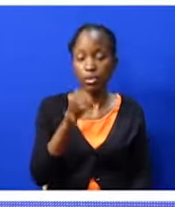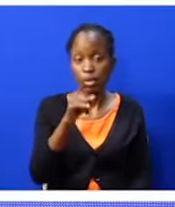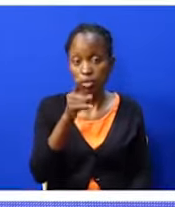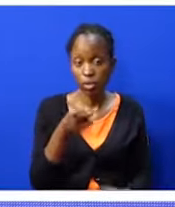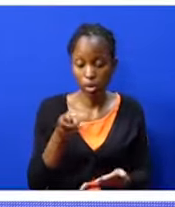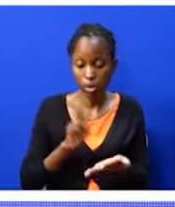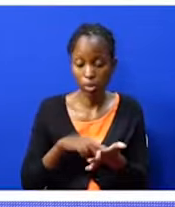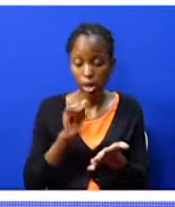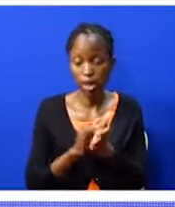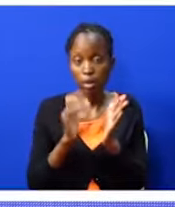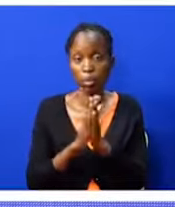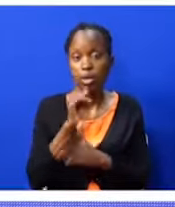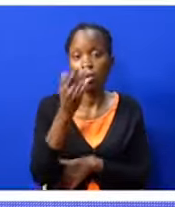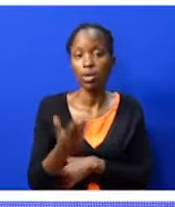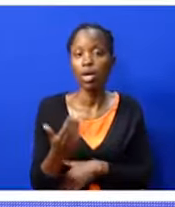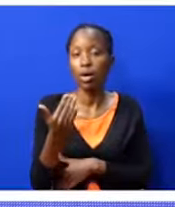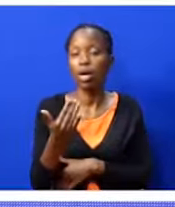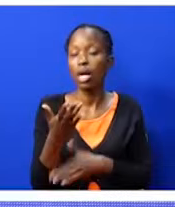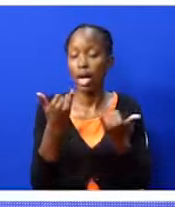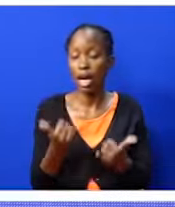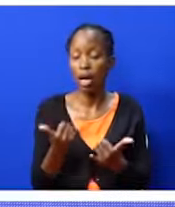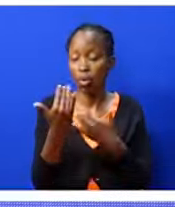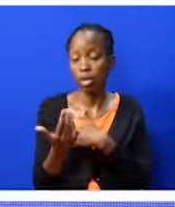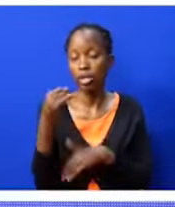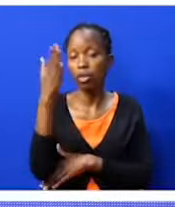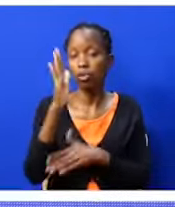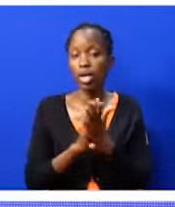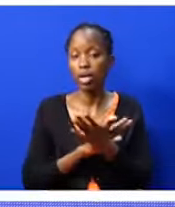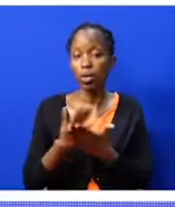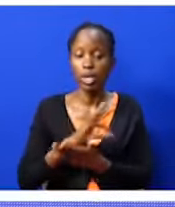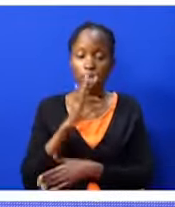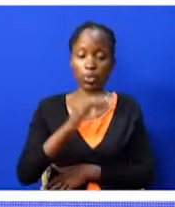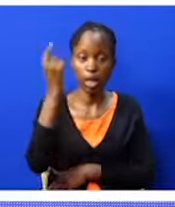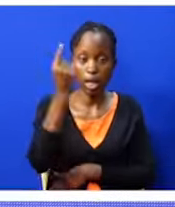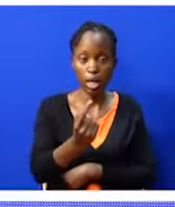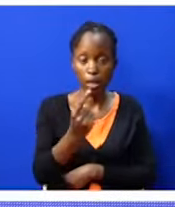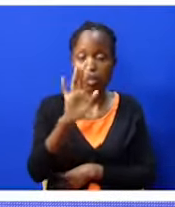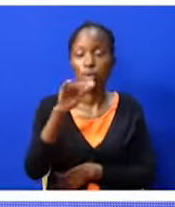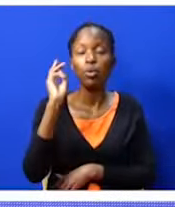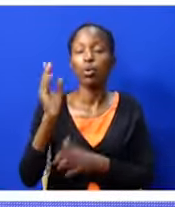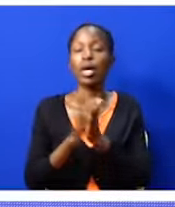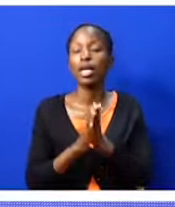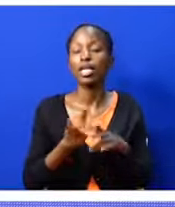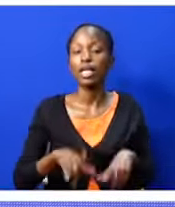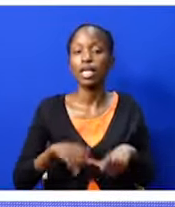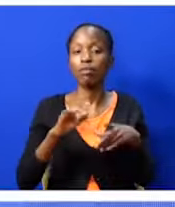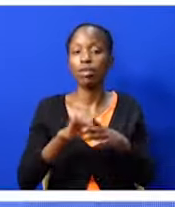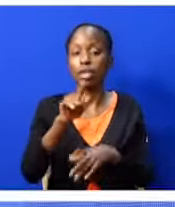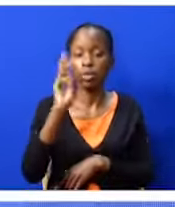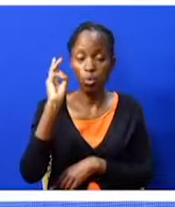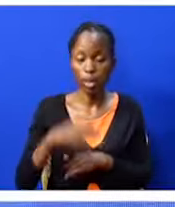prayer, you are now a child of God, and the Holy Spirit will come to you and will live in